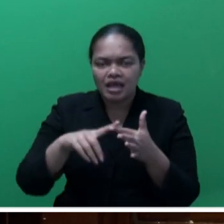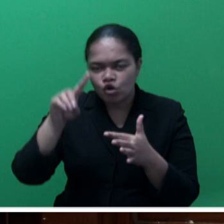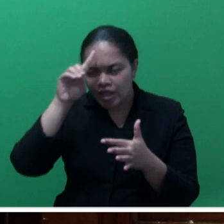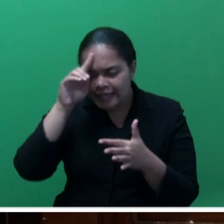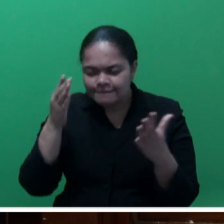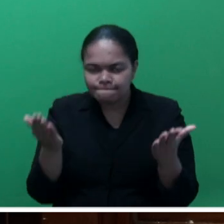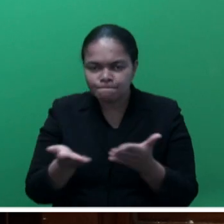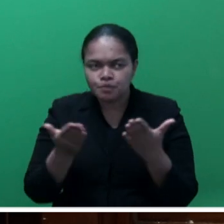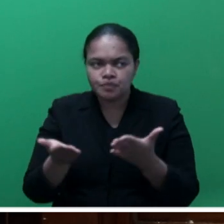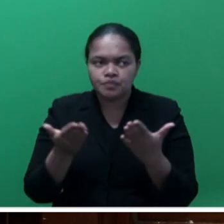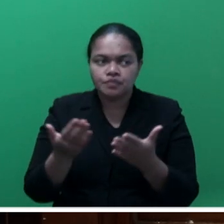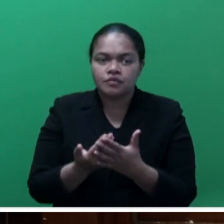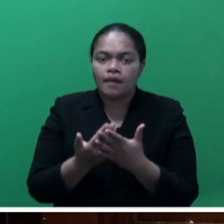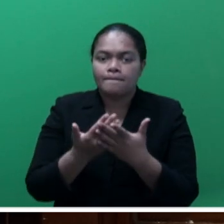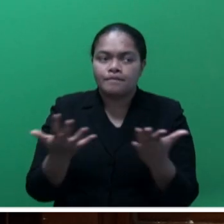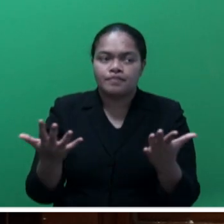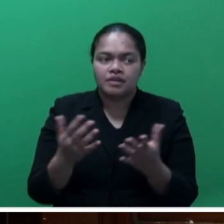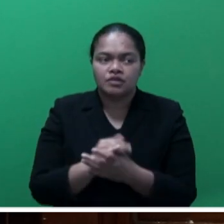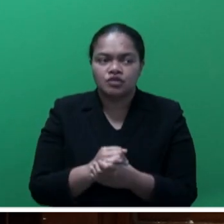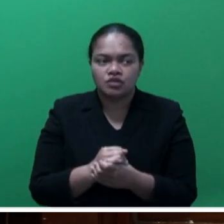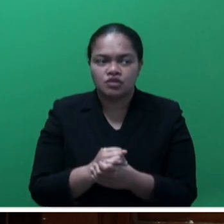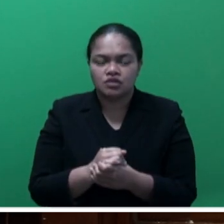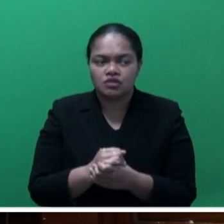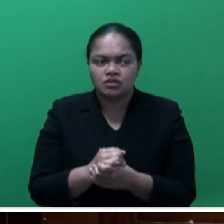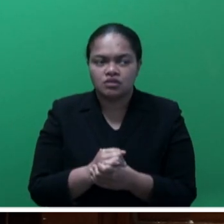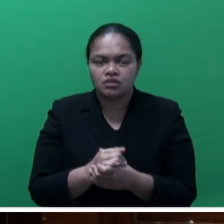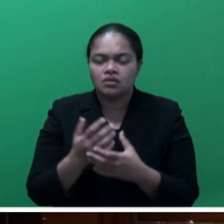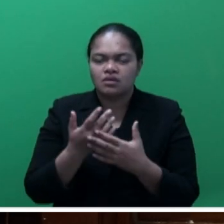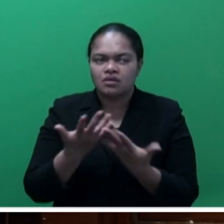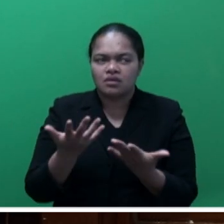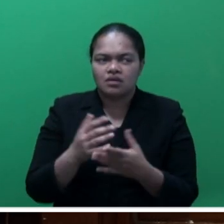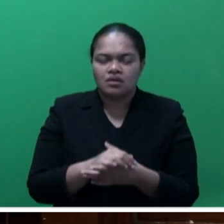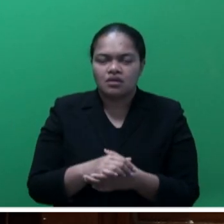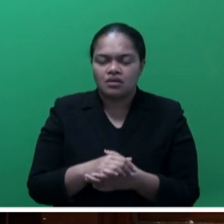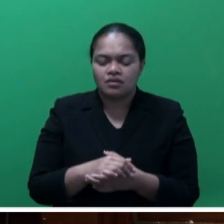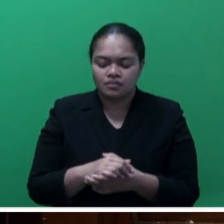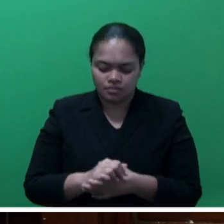the populace on litter and the evils of littering.